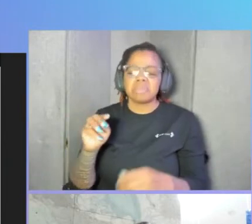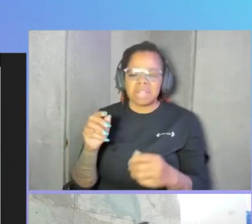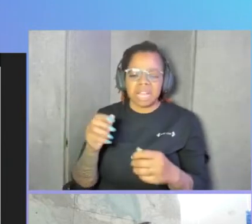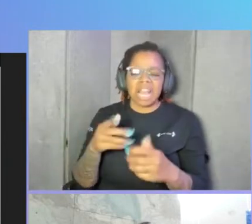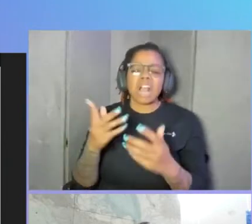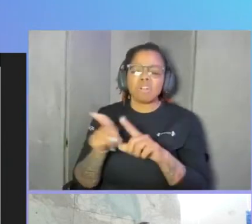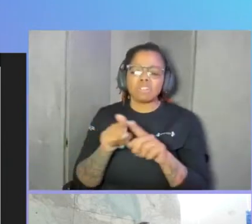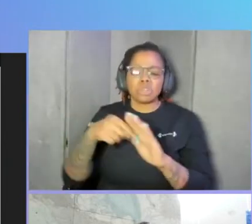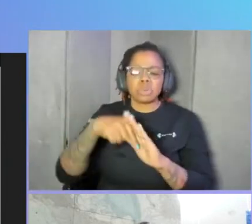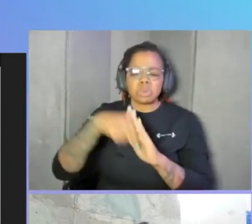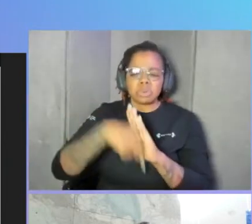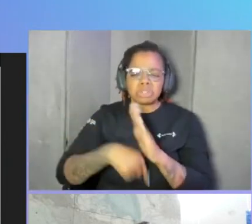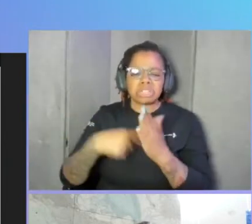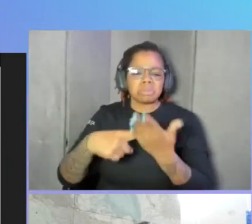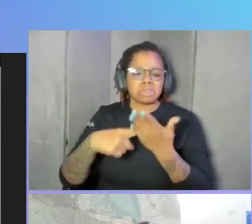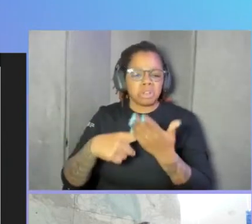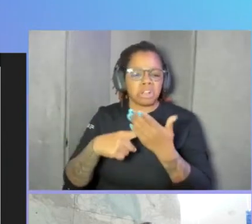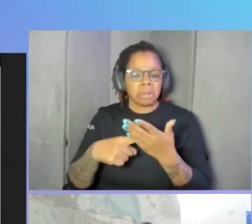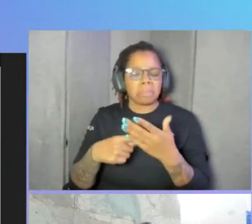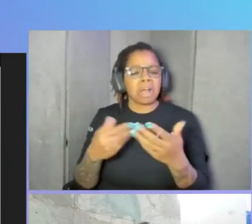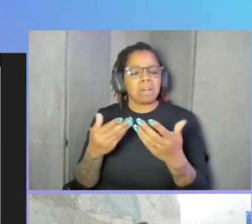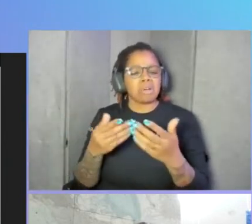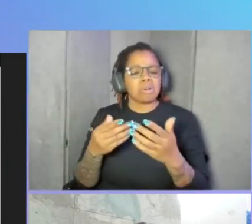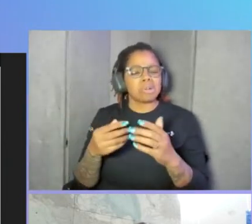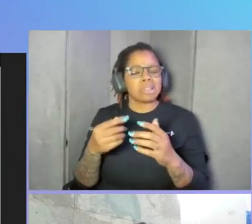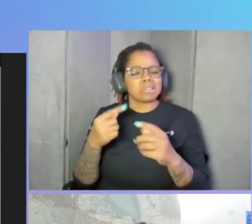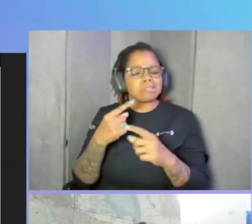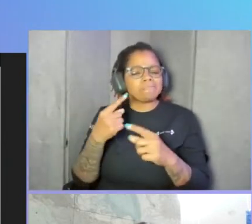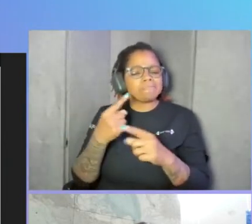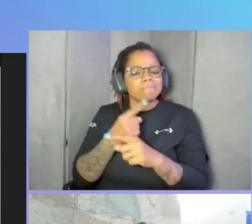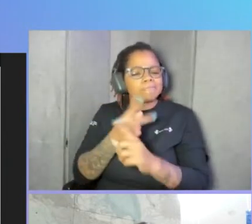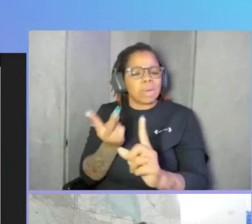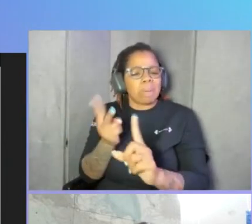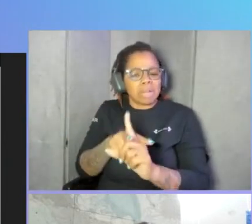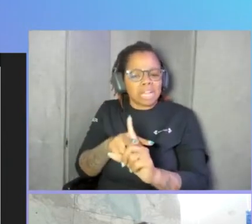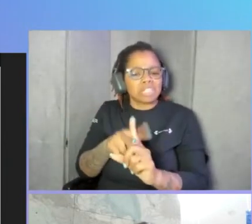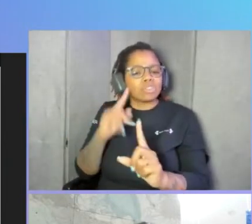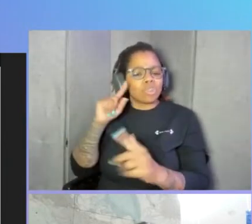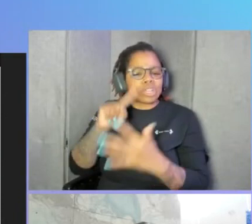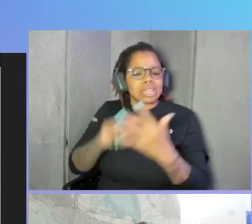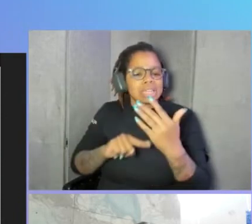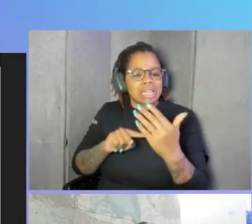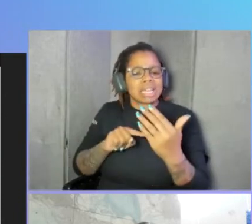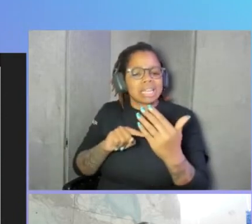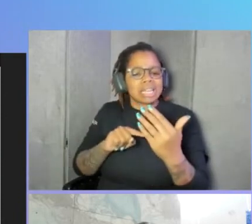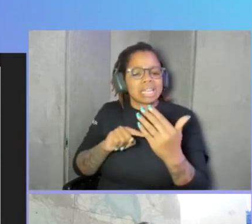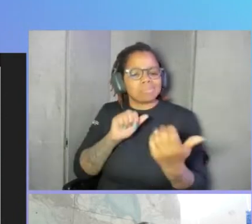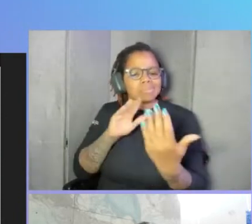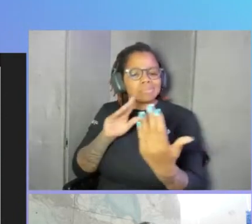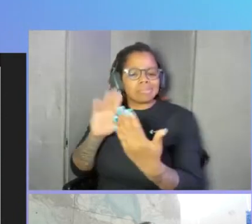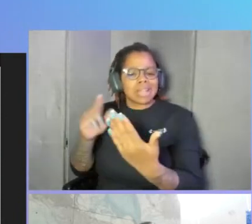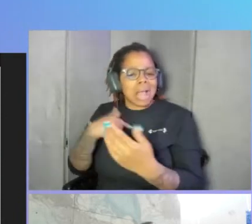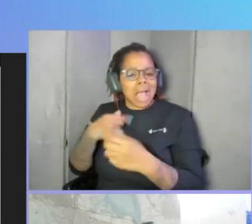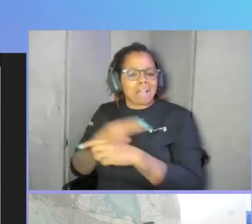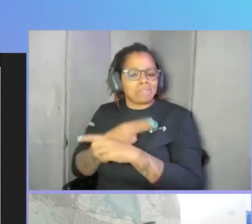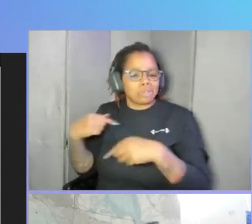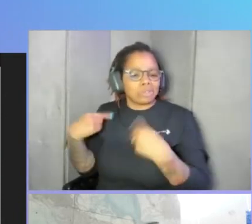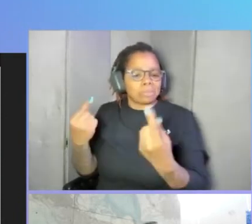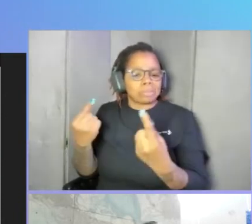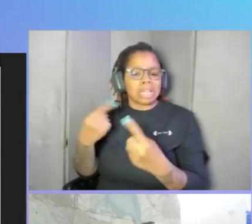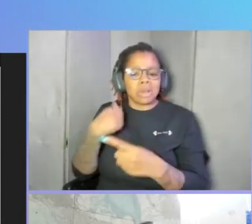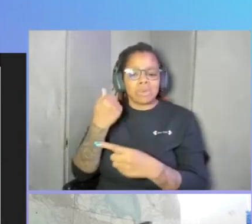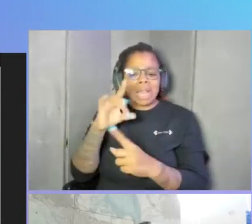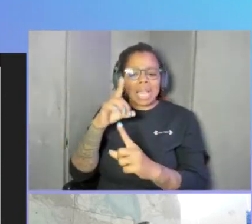practical applications of these techniques that I've personally executed over the last 18 months.